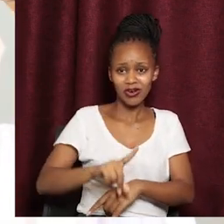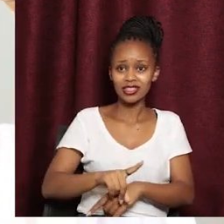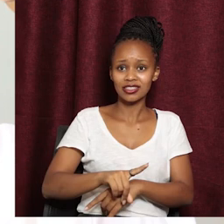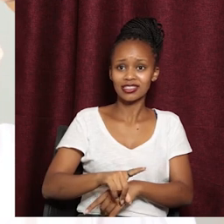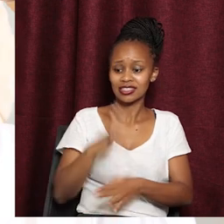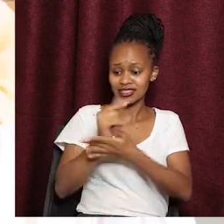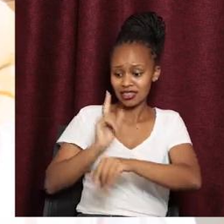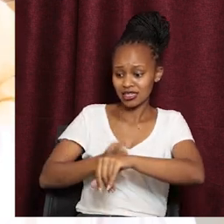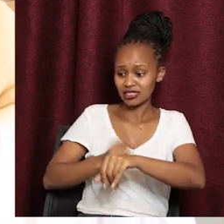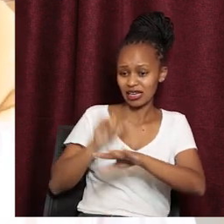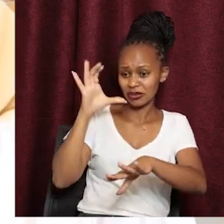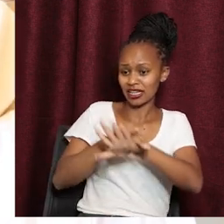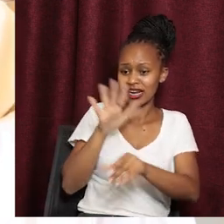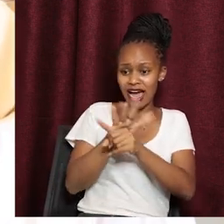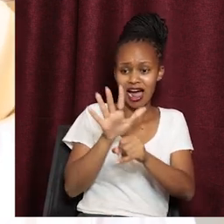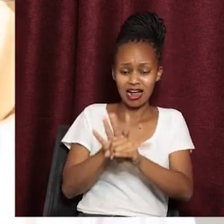so attached.